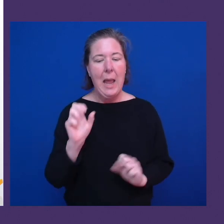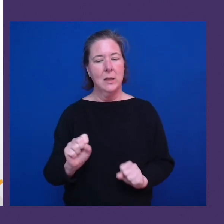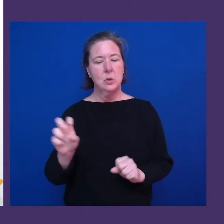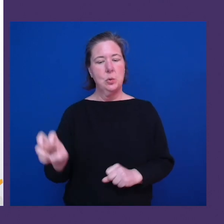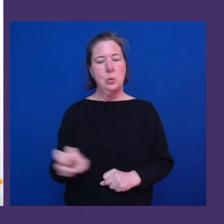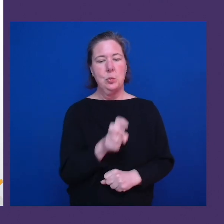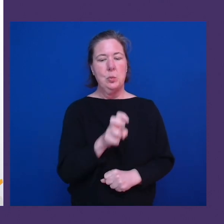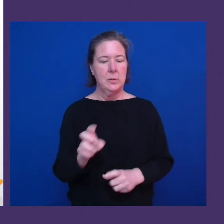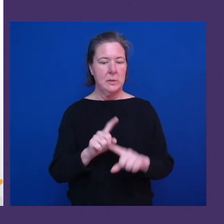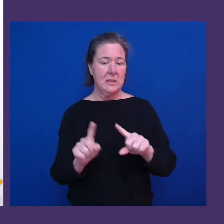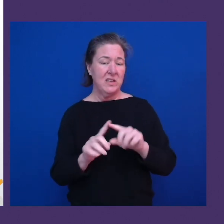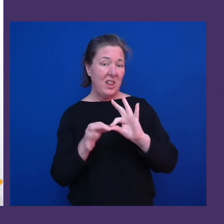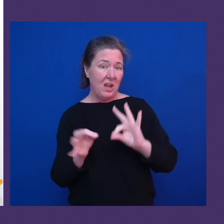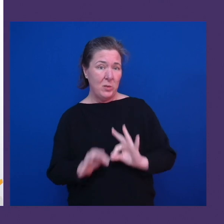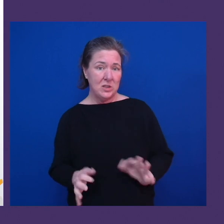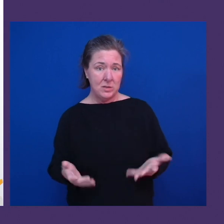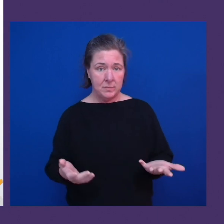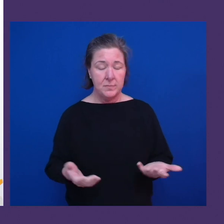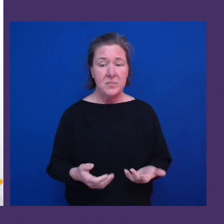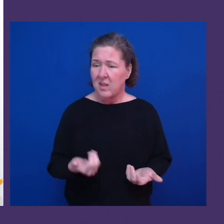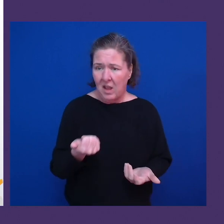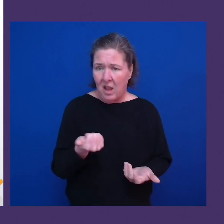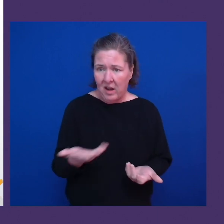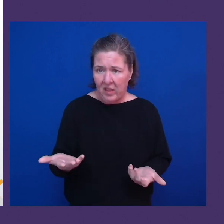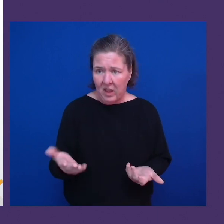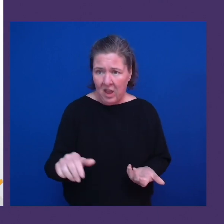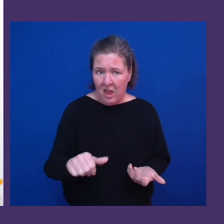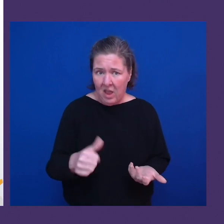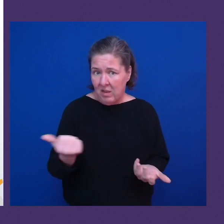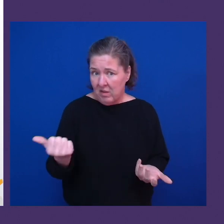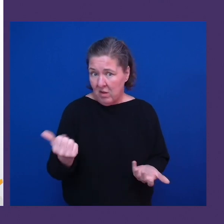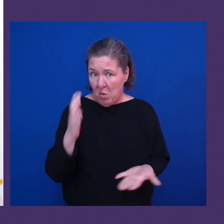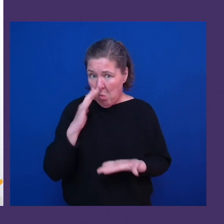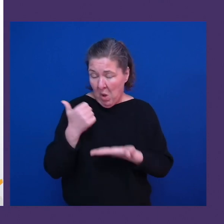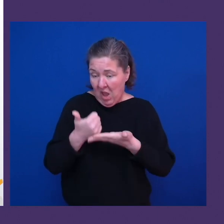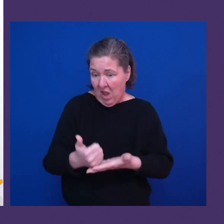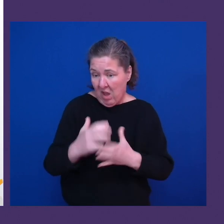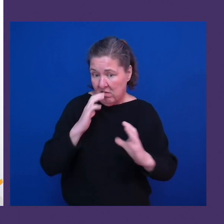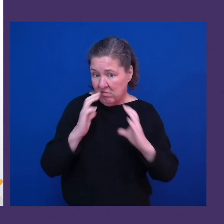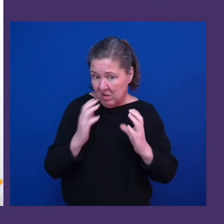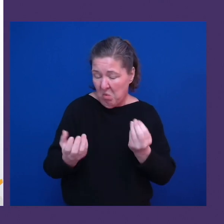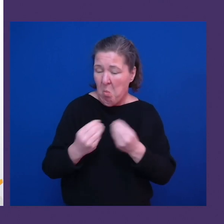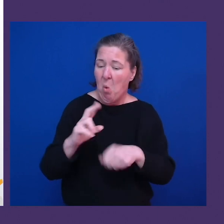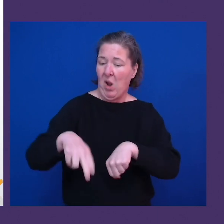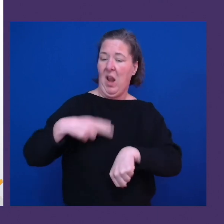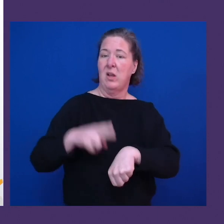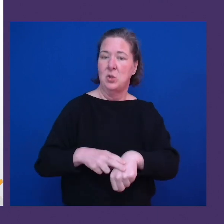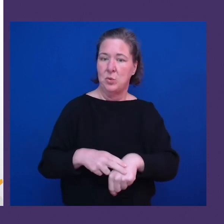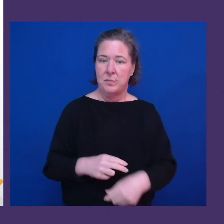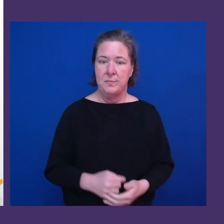different languages. Right. Is there anything else that would help you communicate in a more natural way?